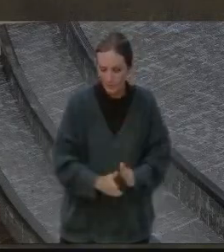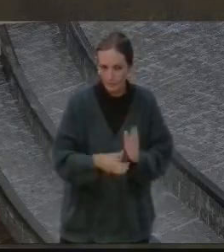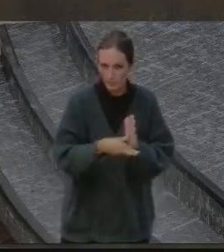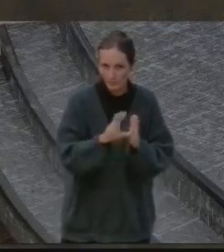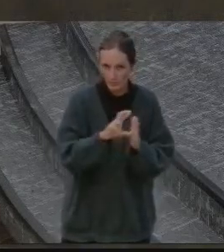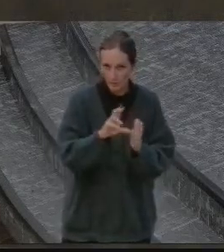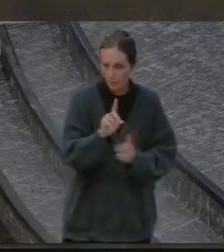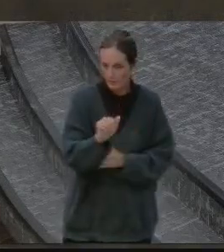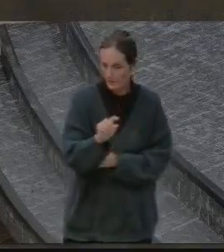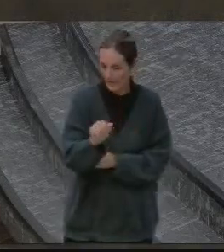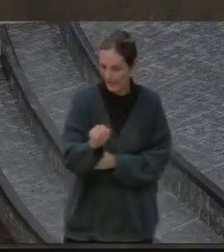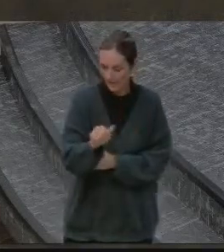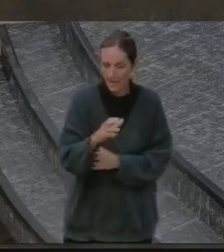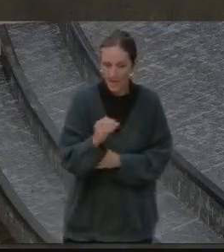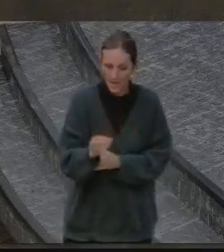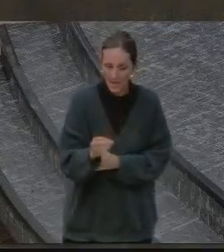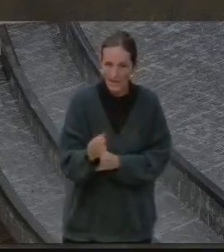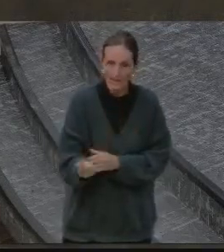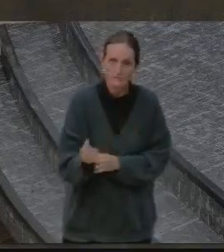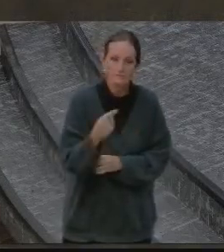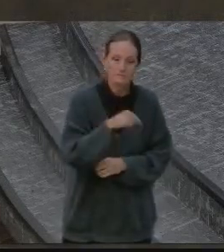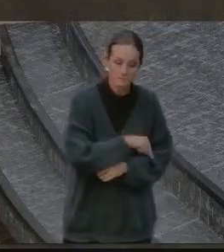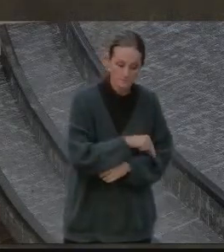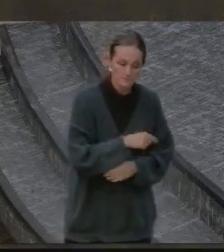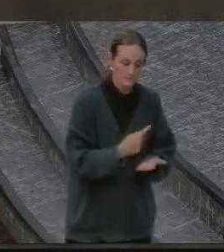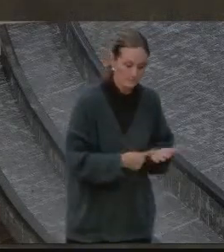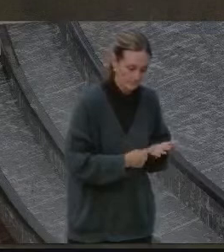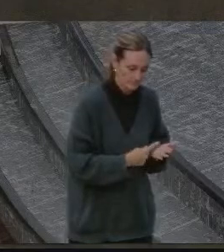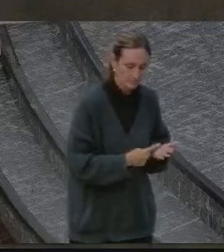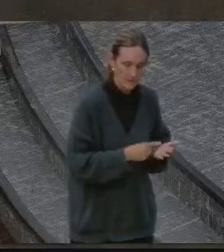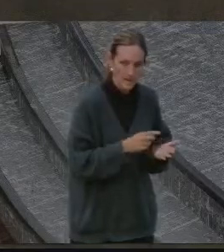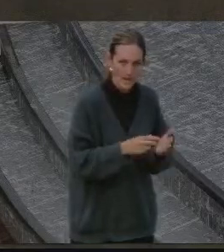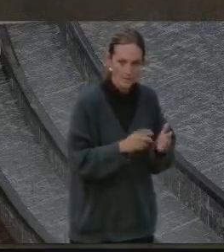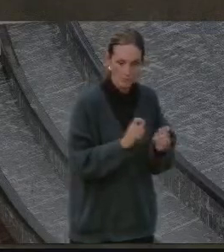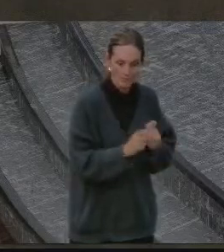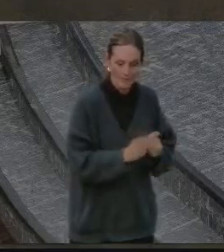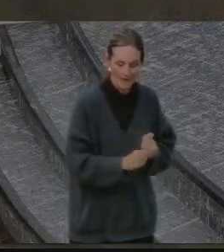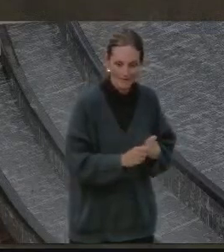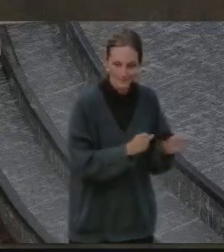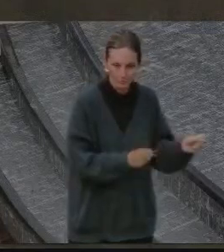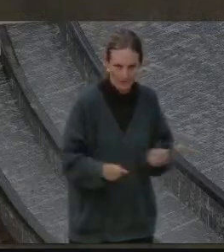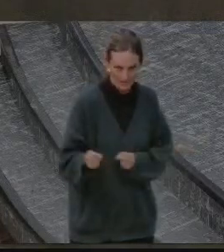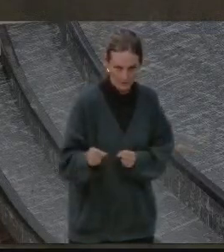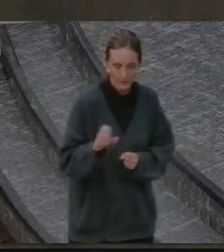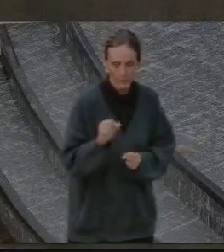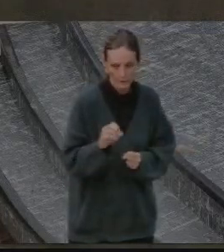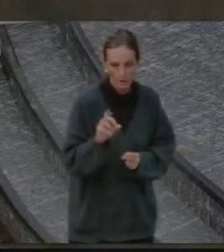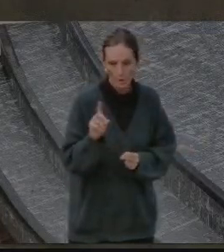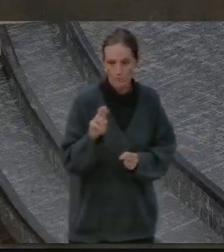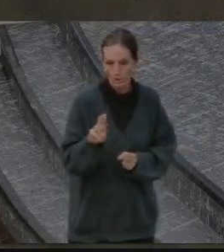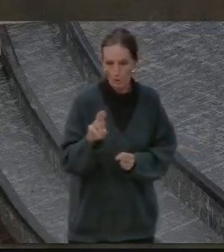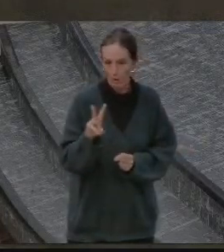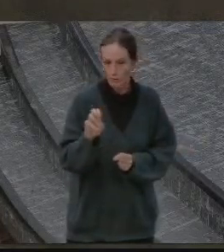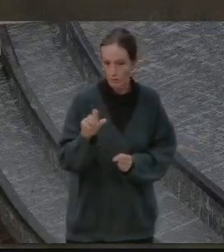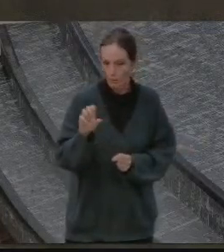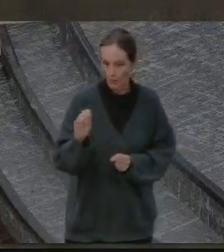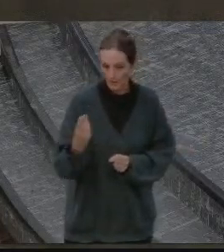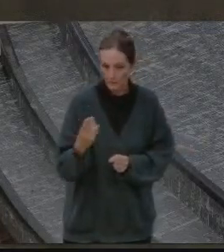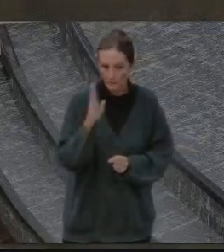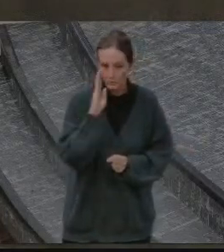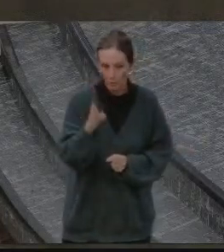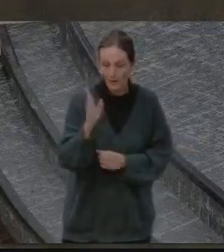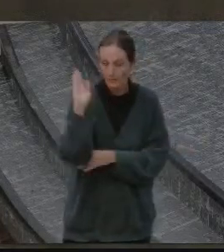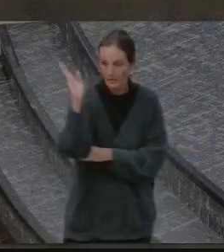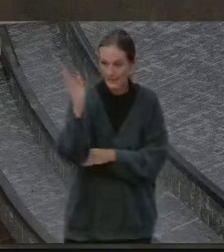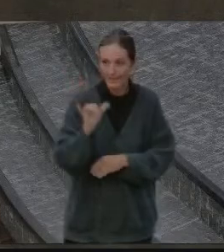come back and revise a strategy. And so Dr. Welch is going to present that data right now and